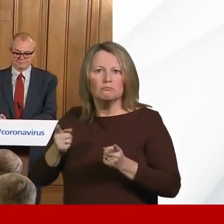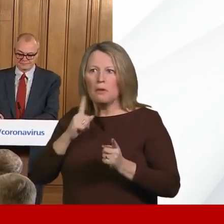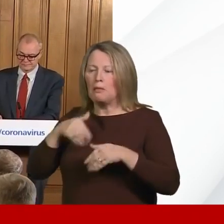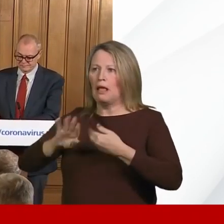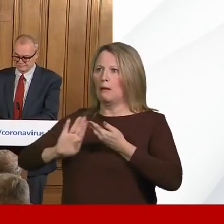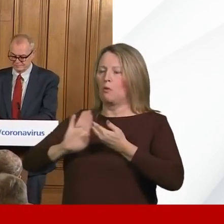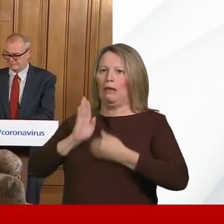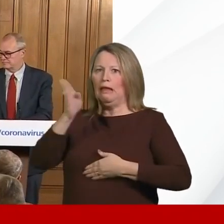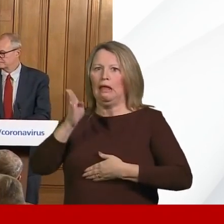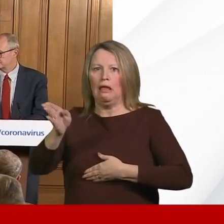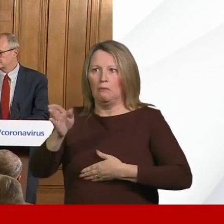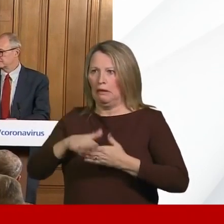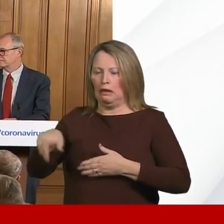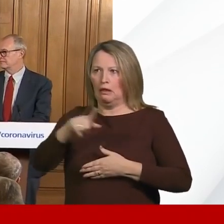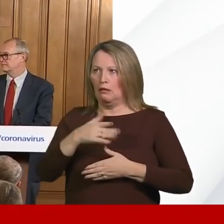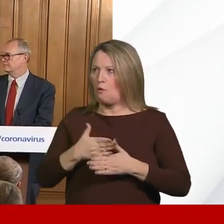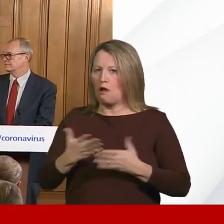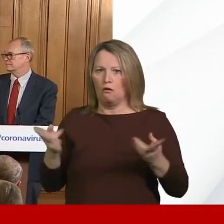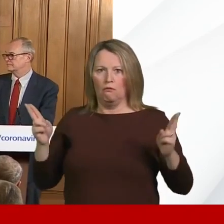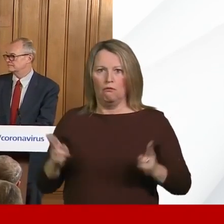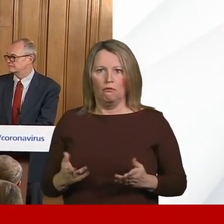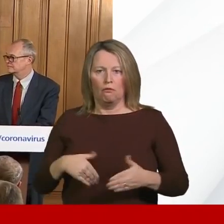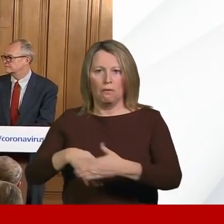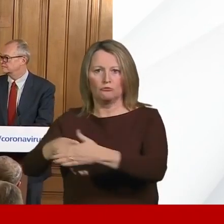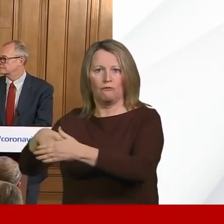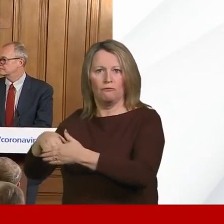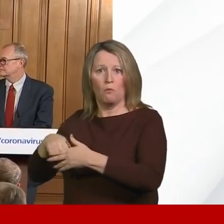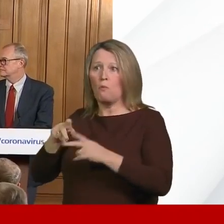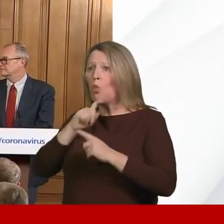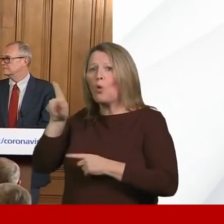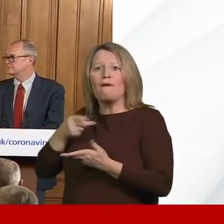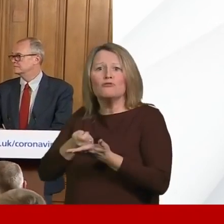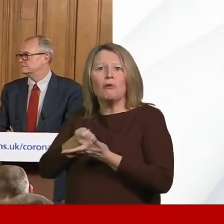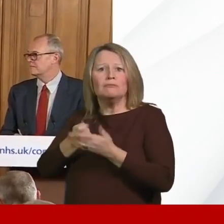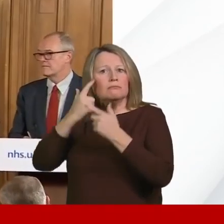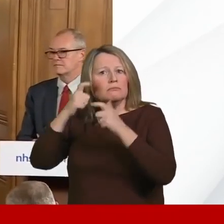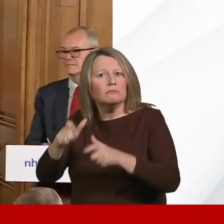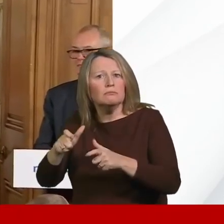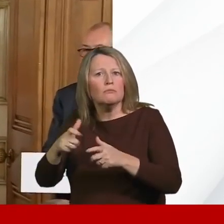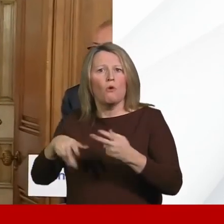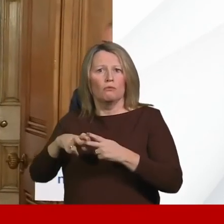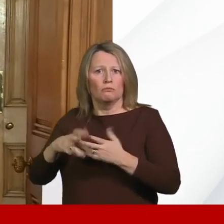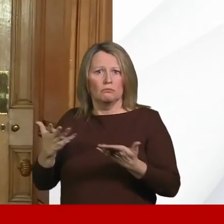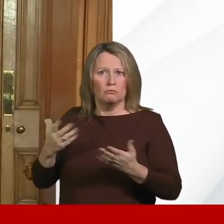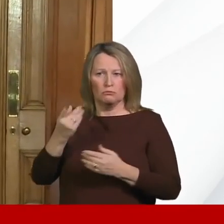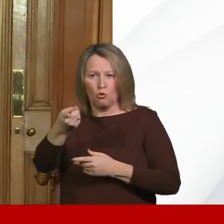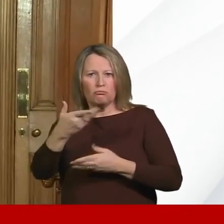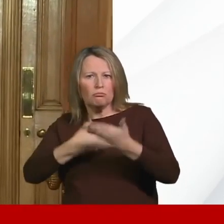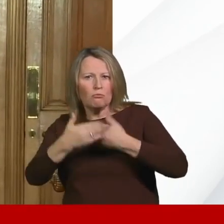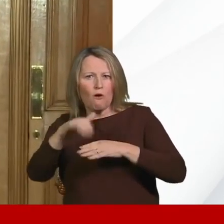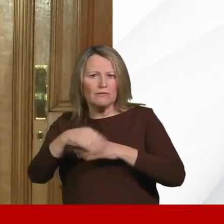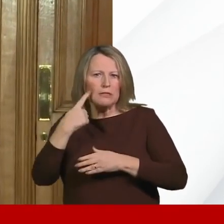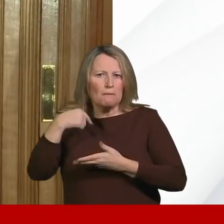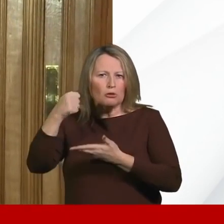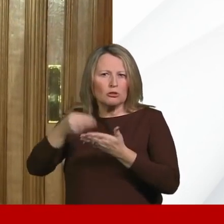not be able to make this month's or next month's rent. Can you do something more for them? Absolutely. Thanks, Heather. And as I said in the House this morning, we will